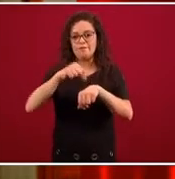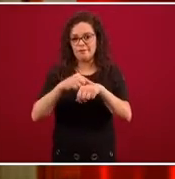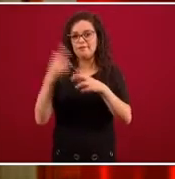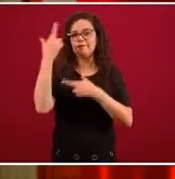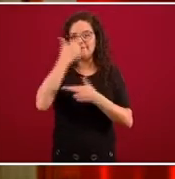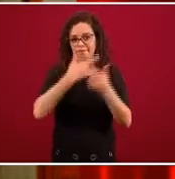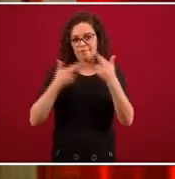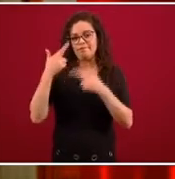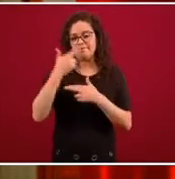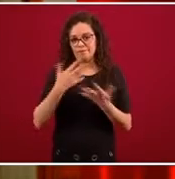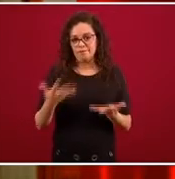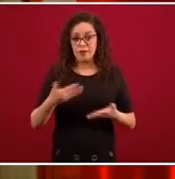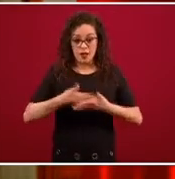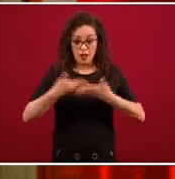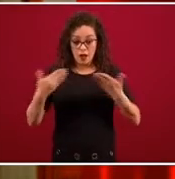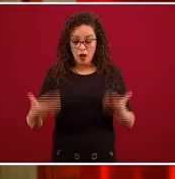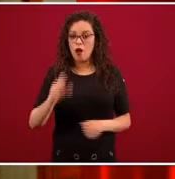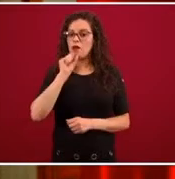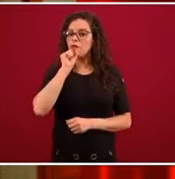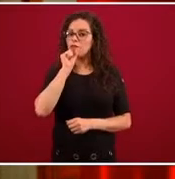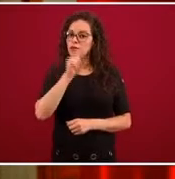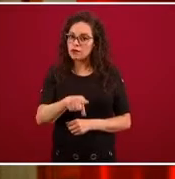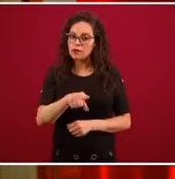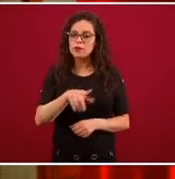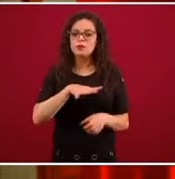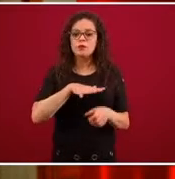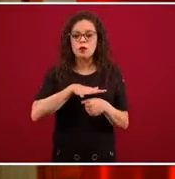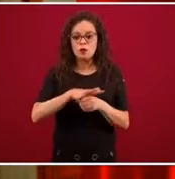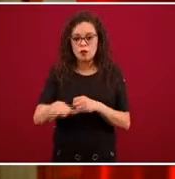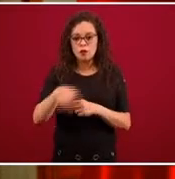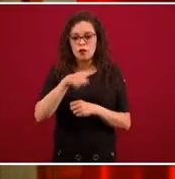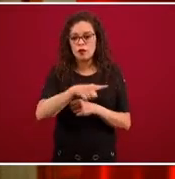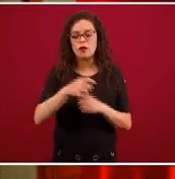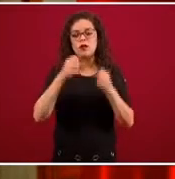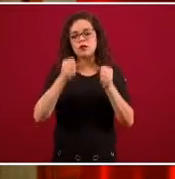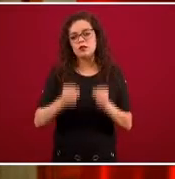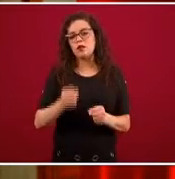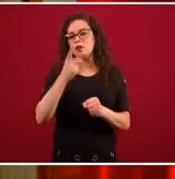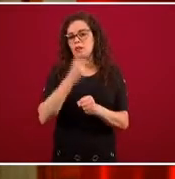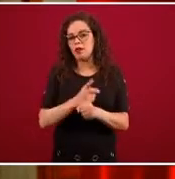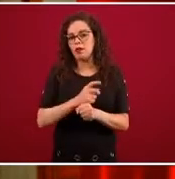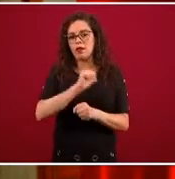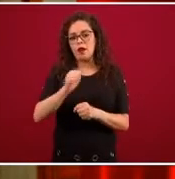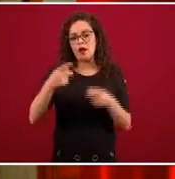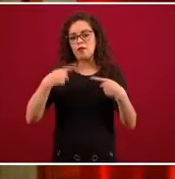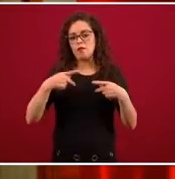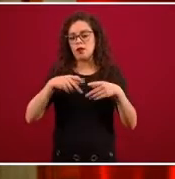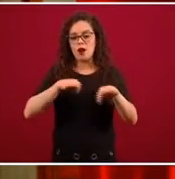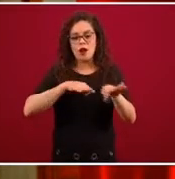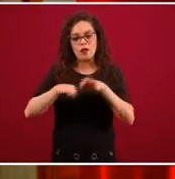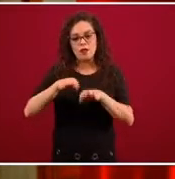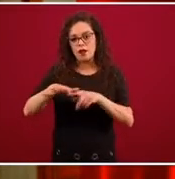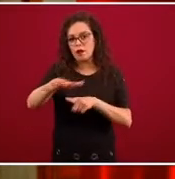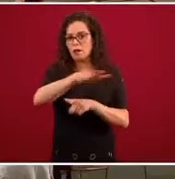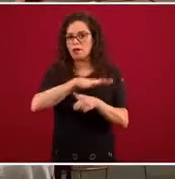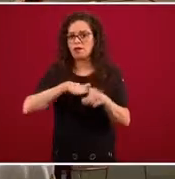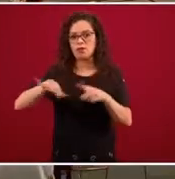And today, as well, our priority is the safety of our colleagues.